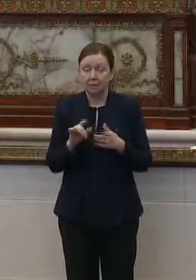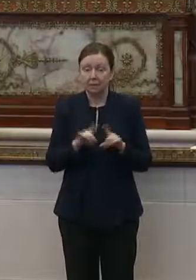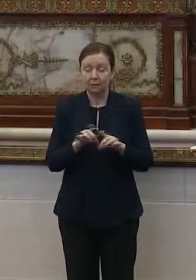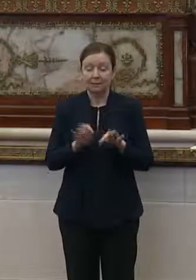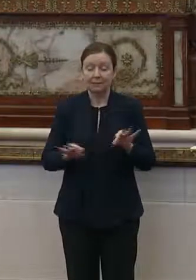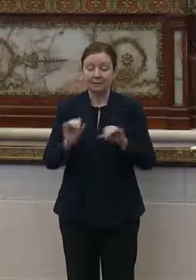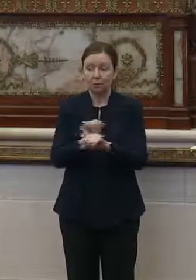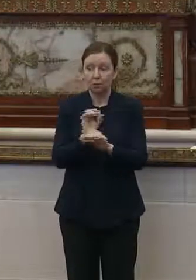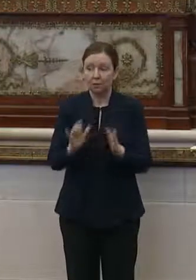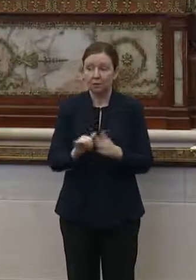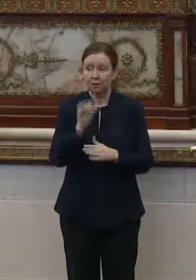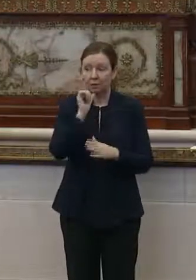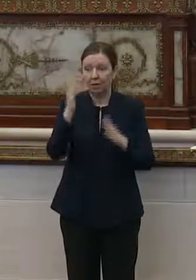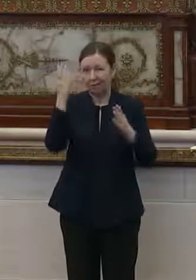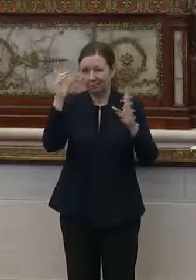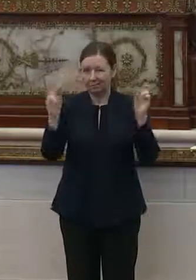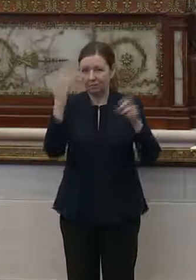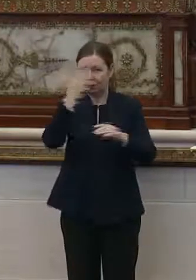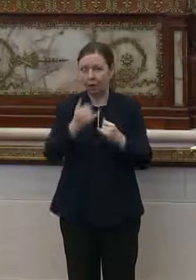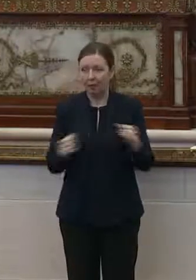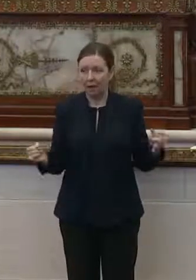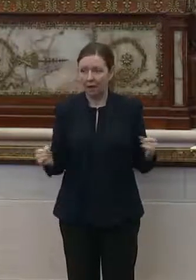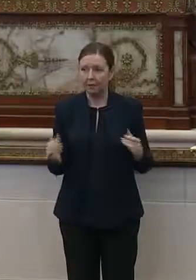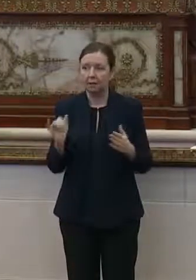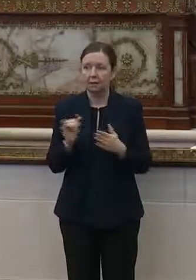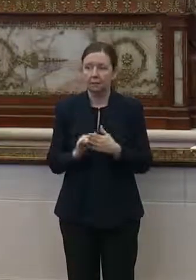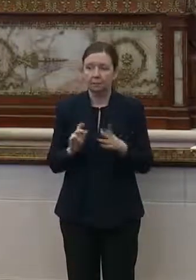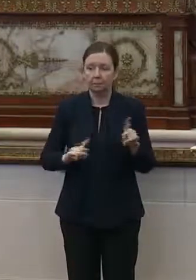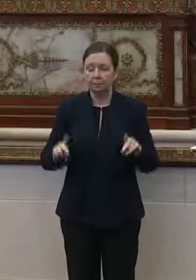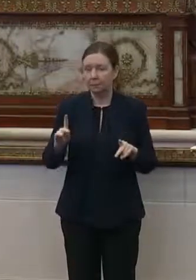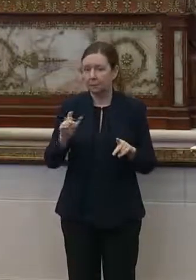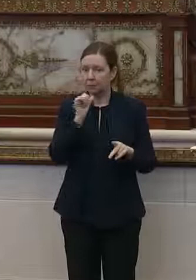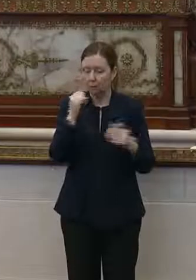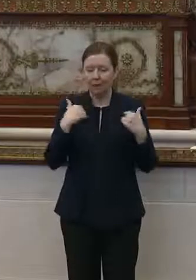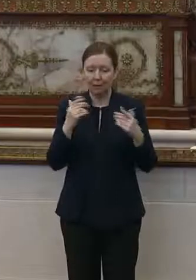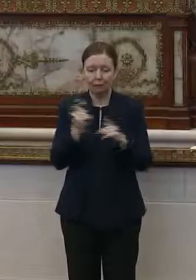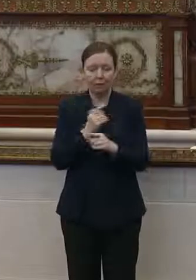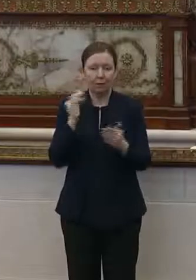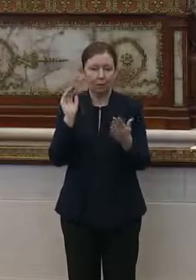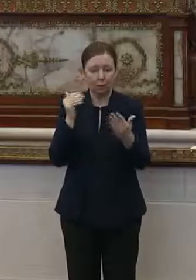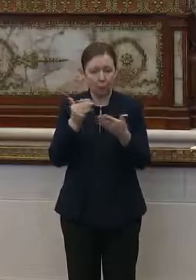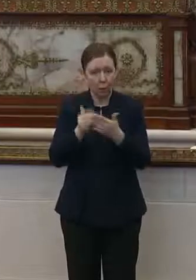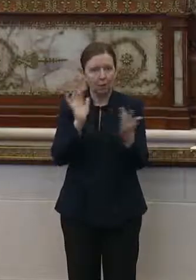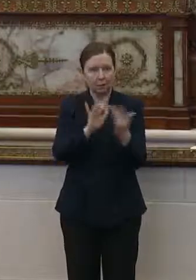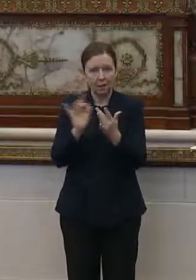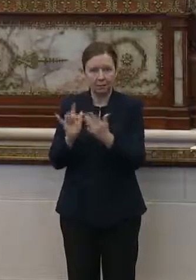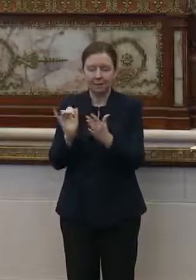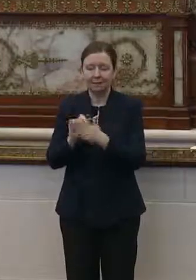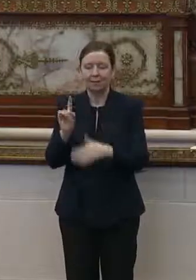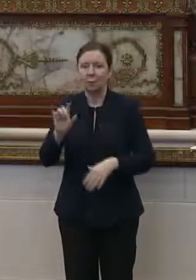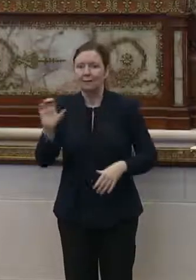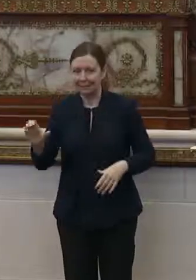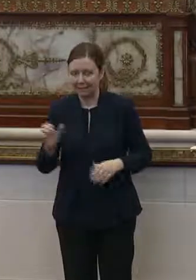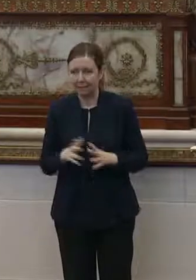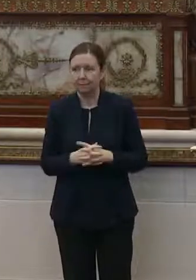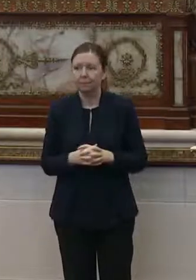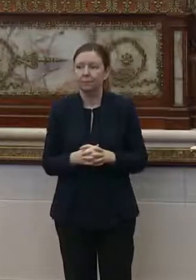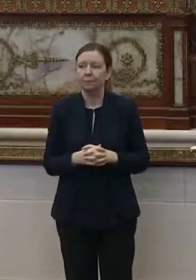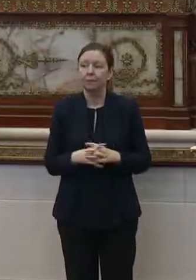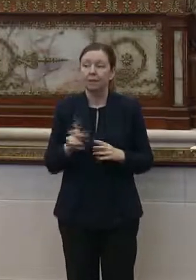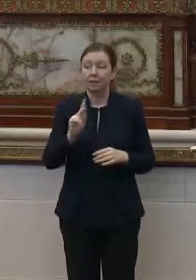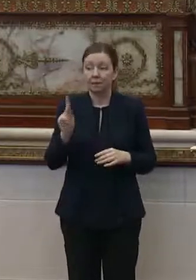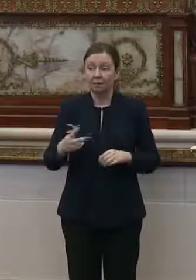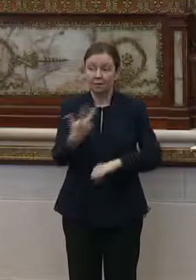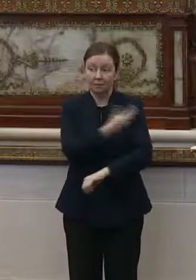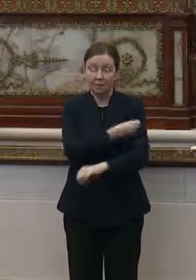essential workers that are not considered frontline, that is, those who don't have regular close contact with other people, be in Phase 1C. Our Philadelphia